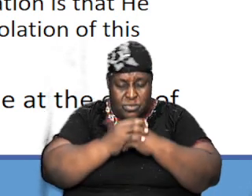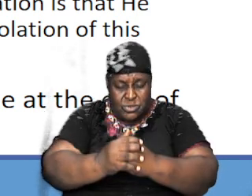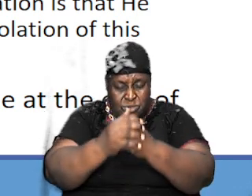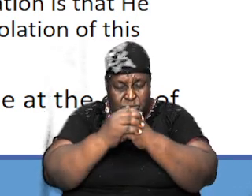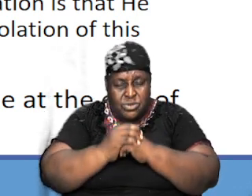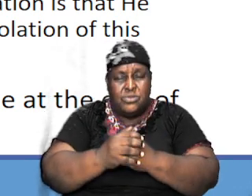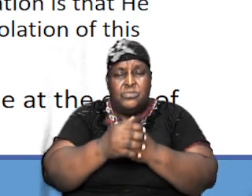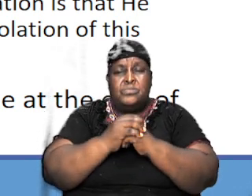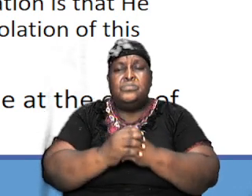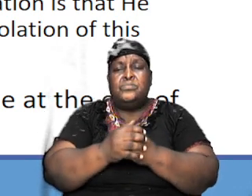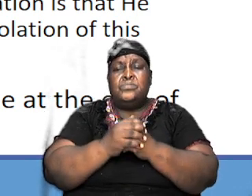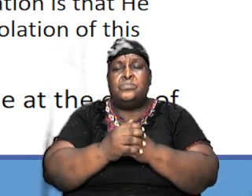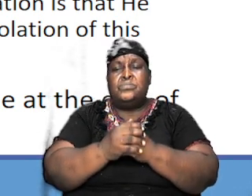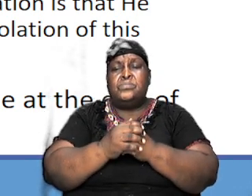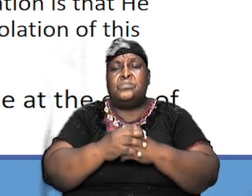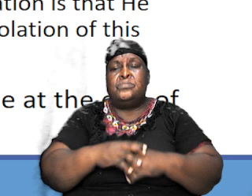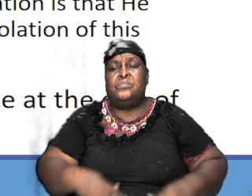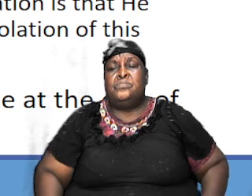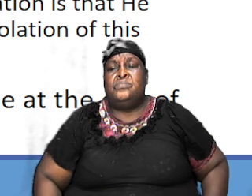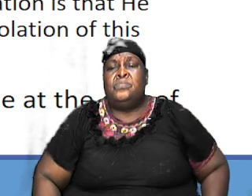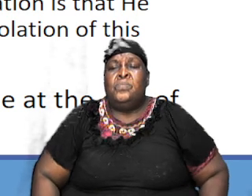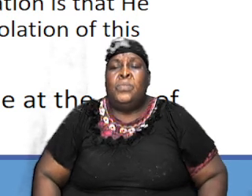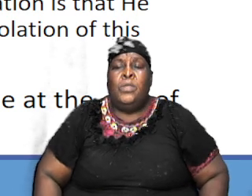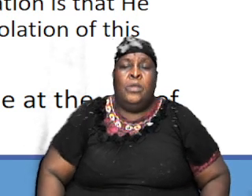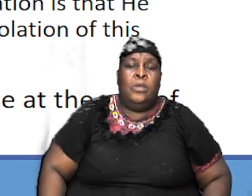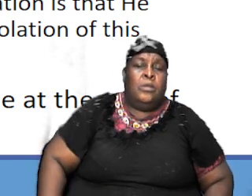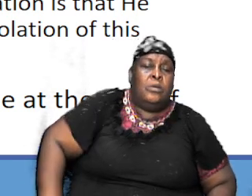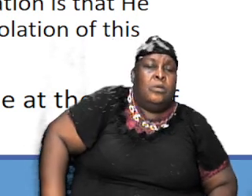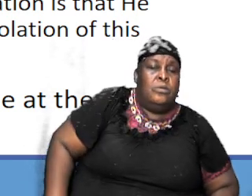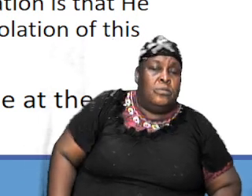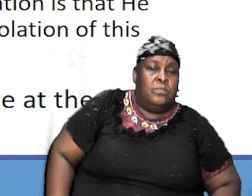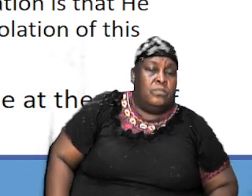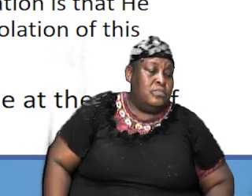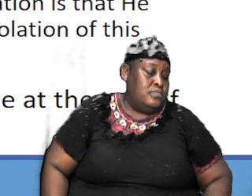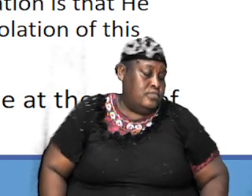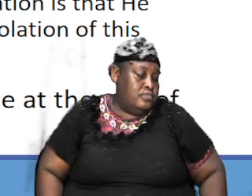worship. Let us turn to that scripture.